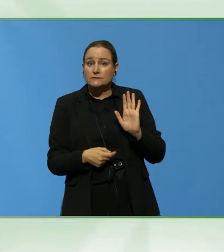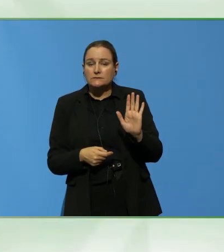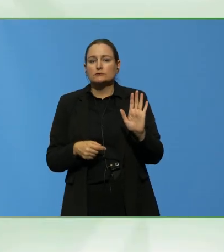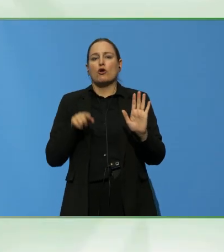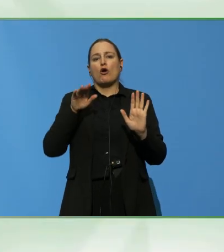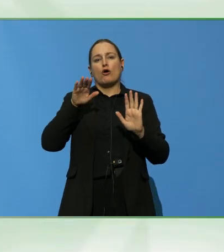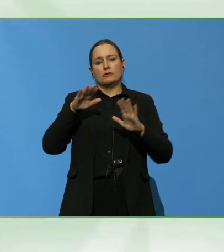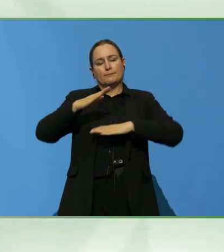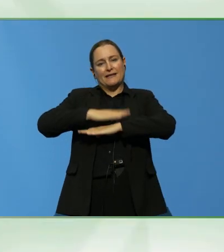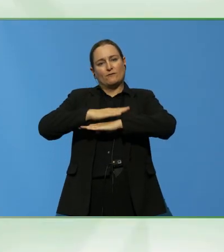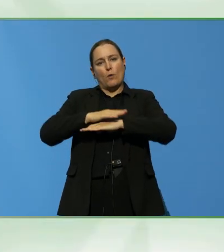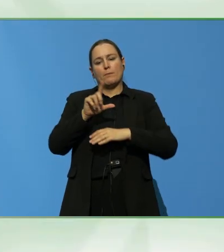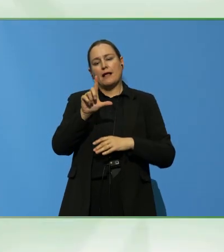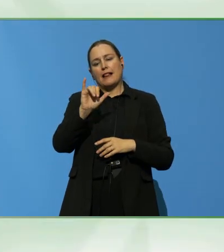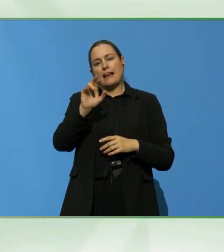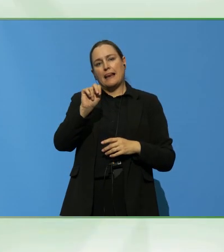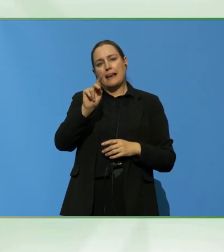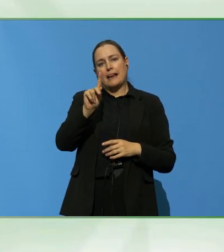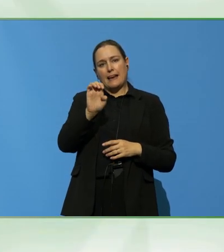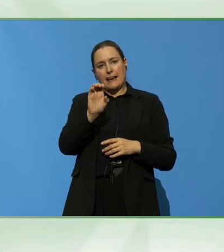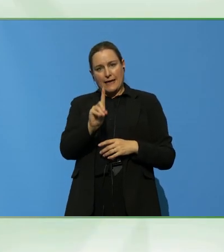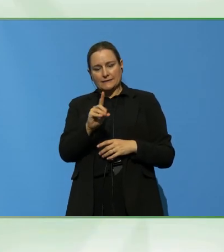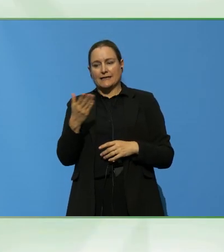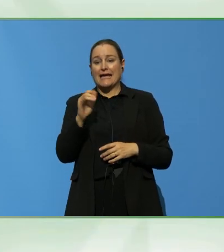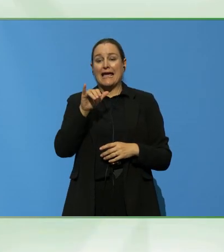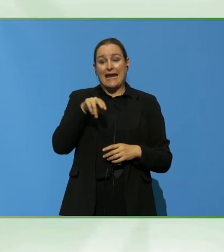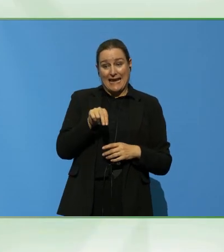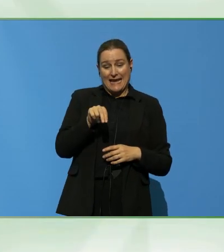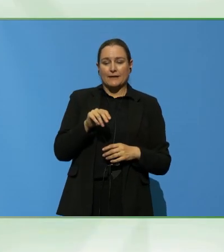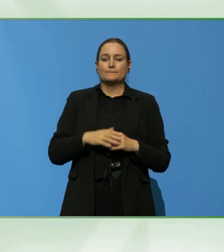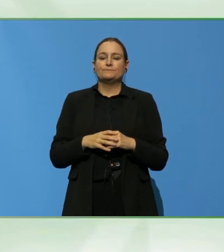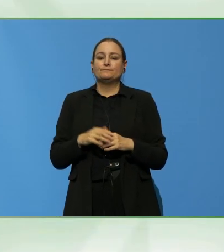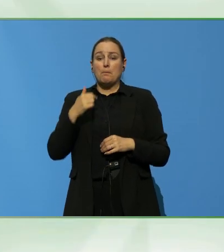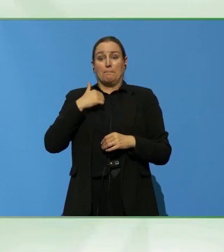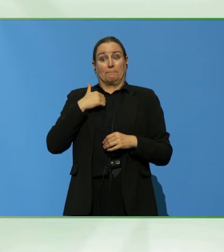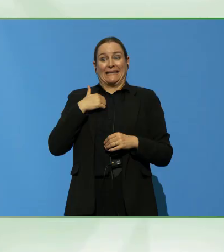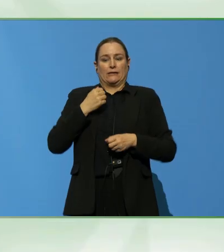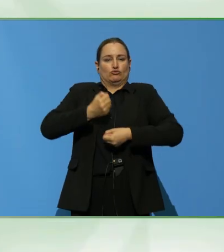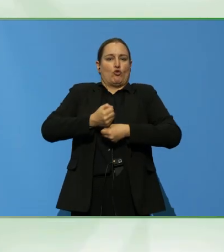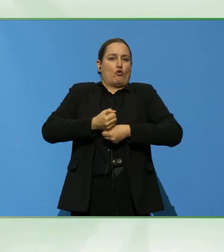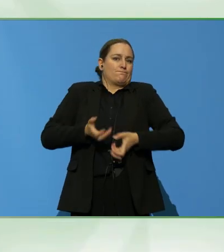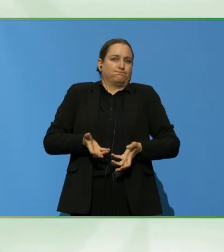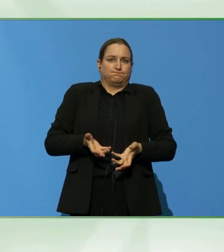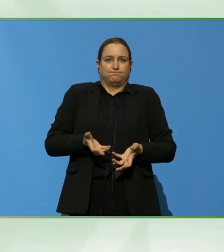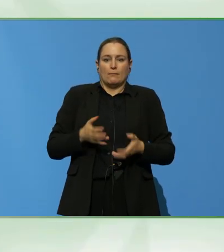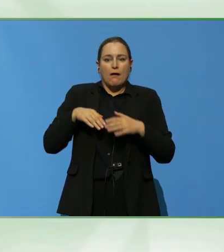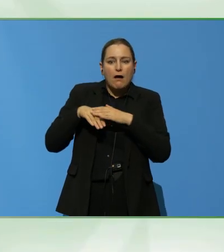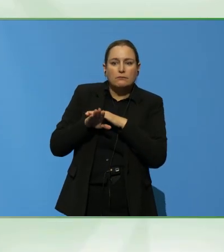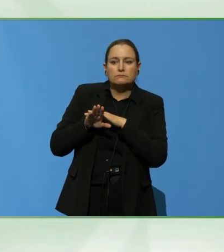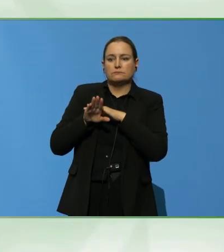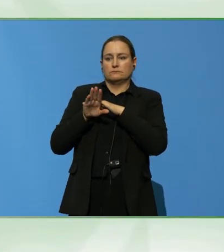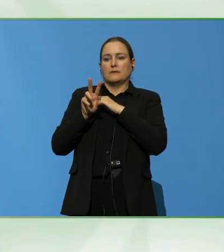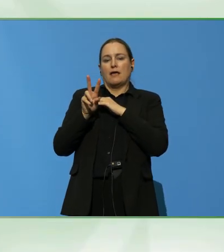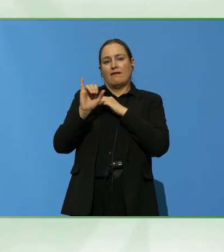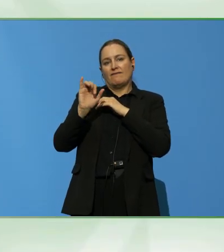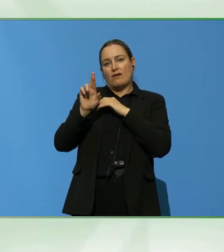disability program manager at Virgin. And again, it was really authentic, the whole process. I wrote the script